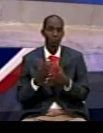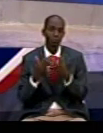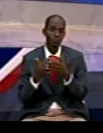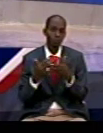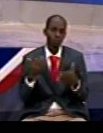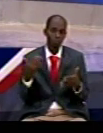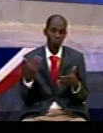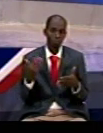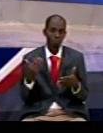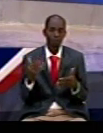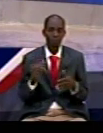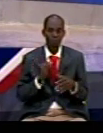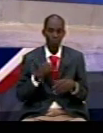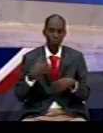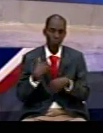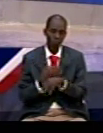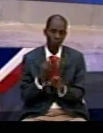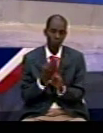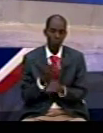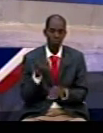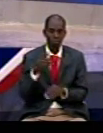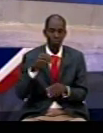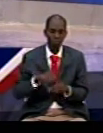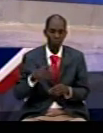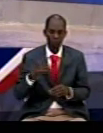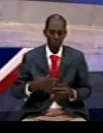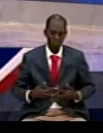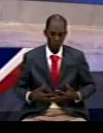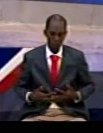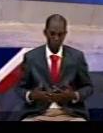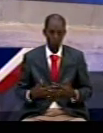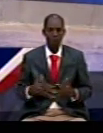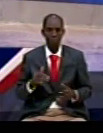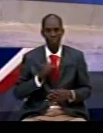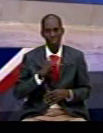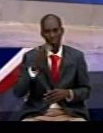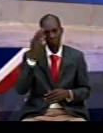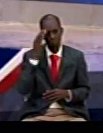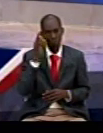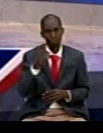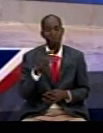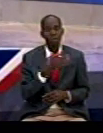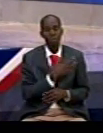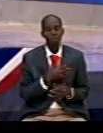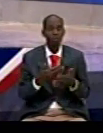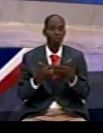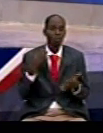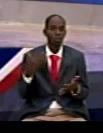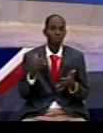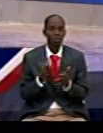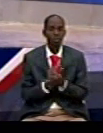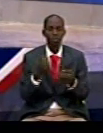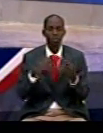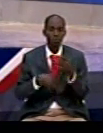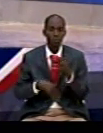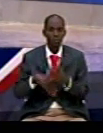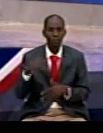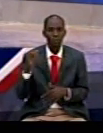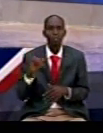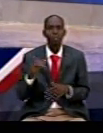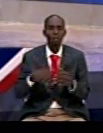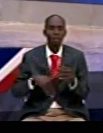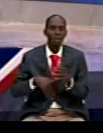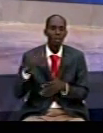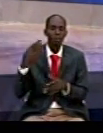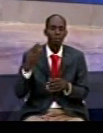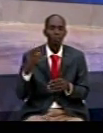Before I formed thee in the belly, I knew thee. And before thou camest forth out